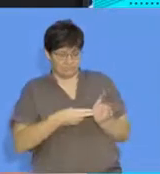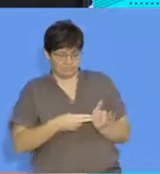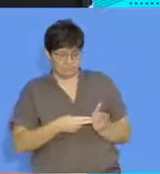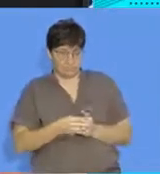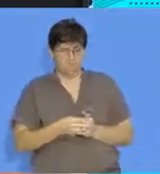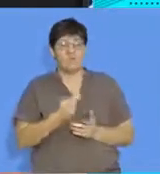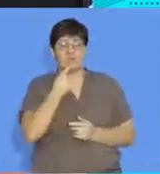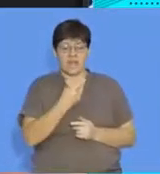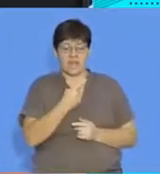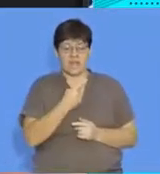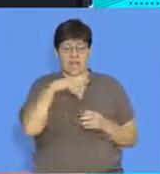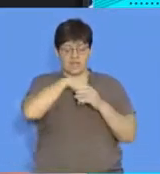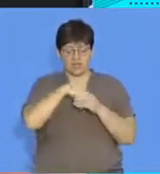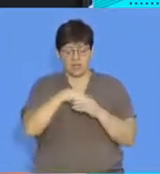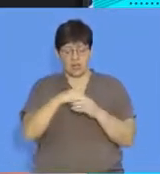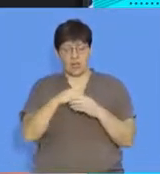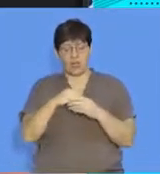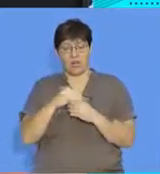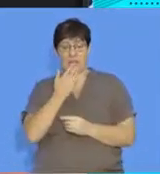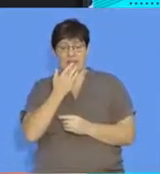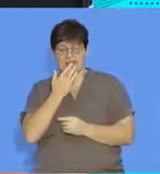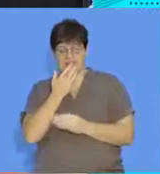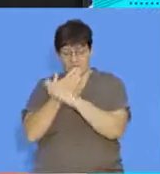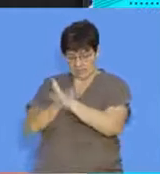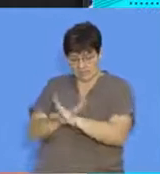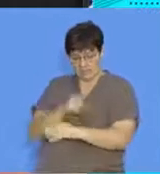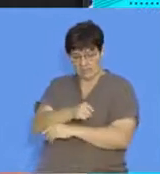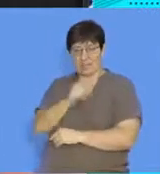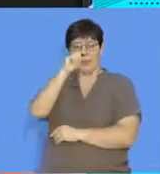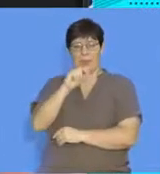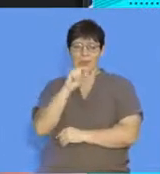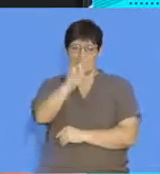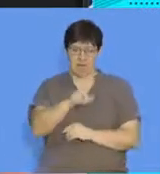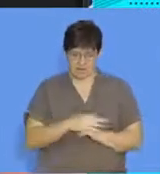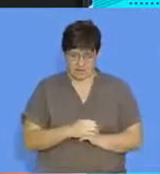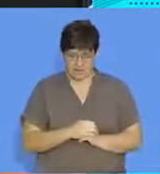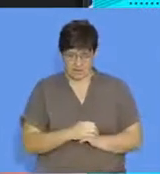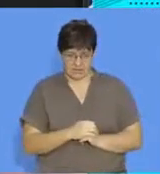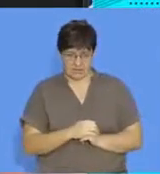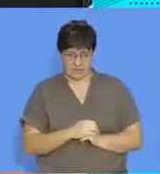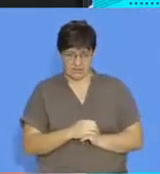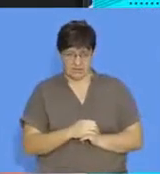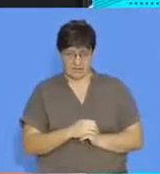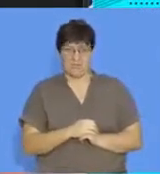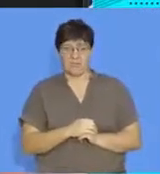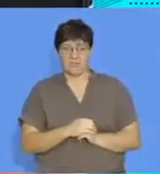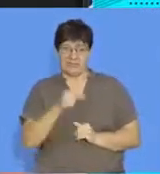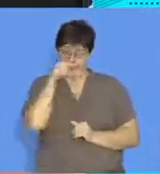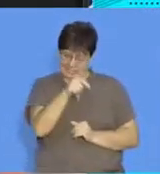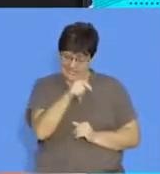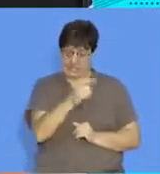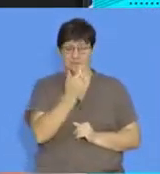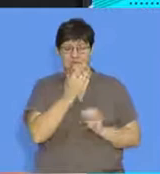each time we denote internal resistance of a battery, that is. So the moment we say internal resistance, we're talking about